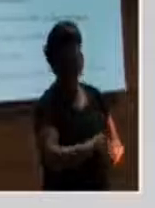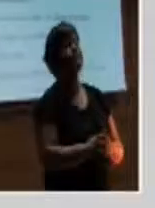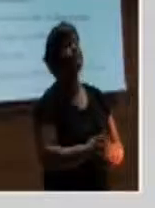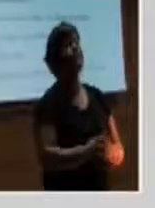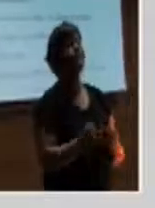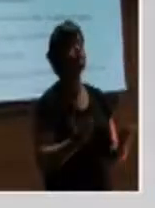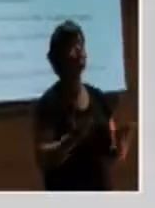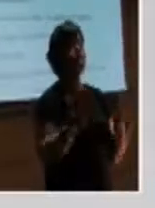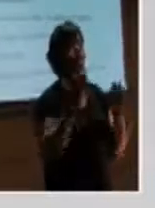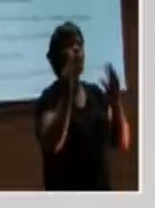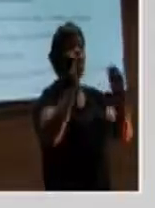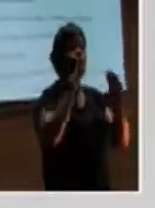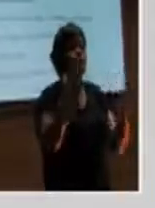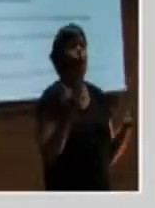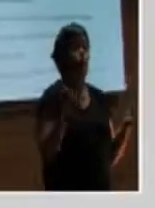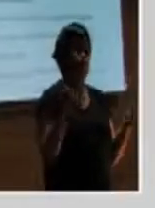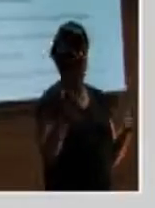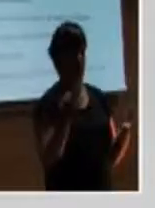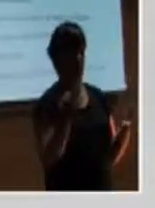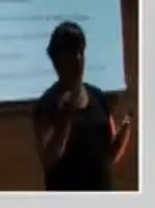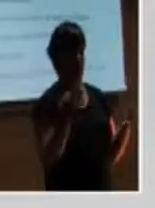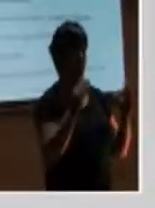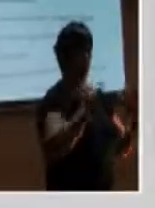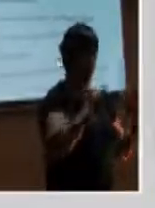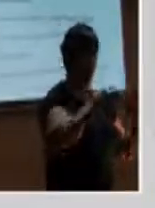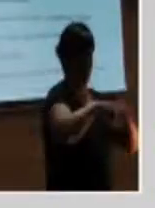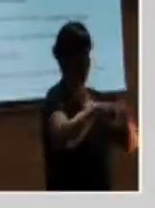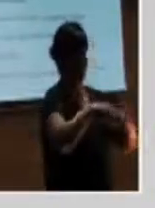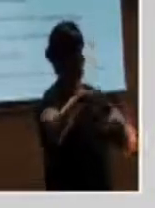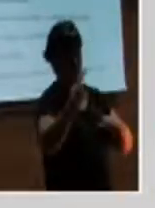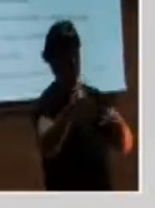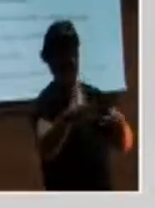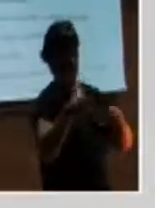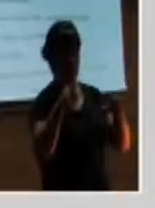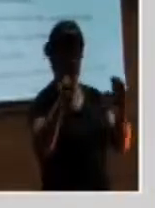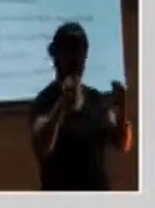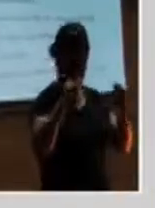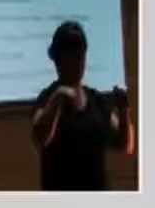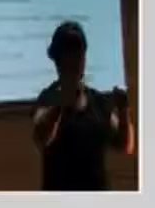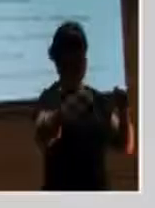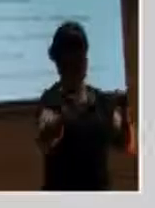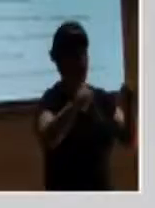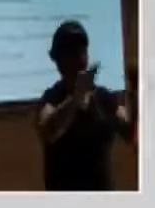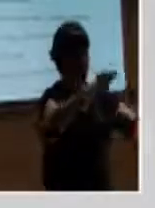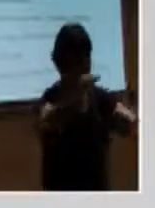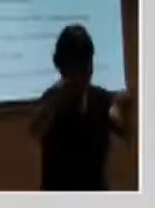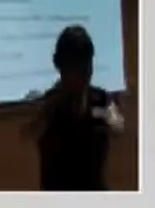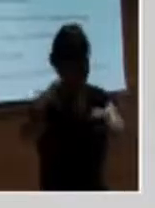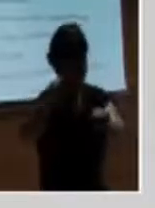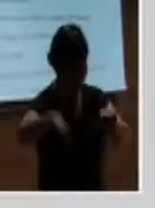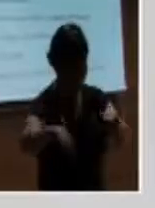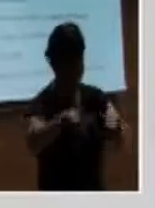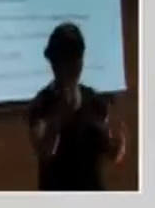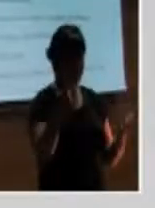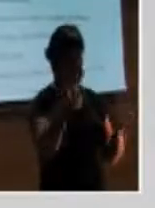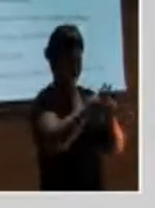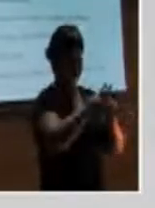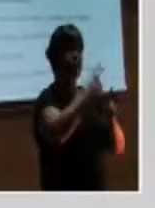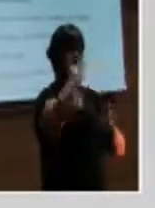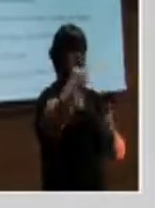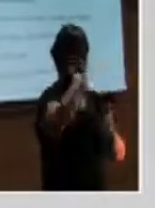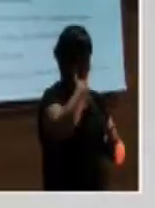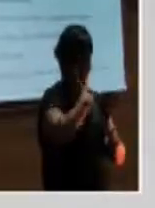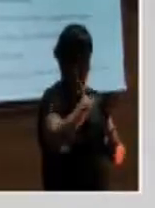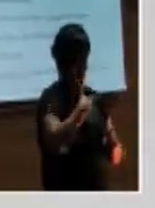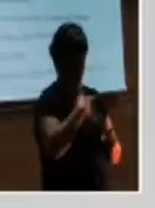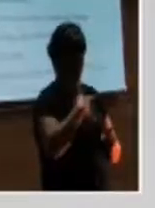make this knowledge available and prepare people to carry out further trainings. They receive our support, they